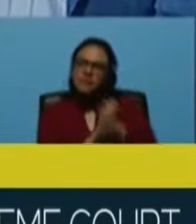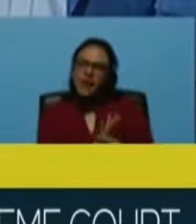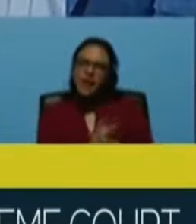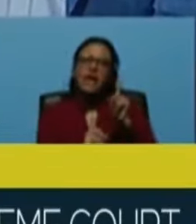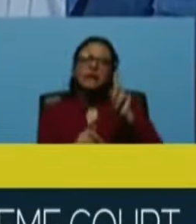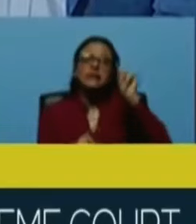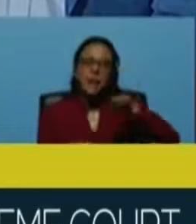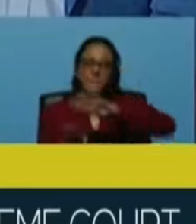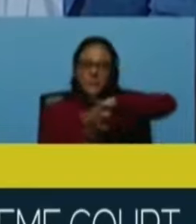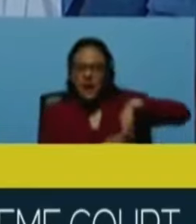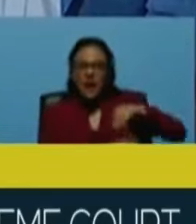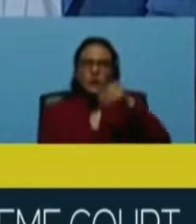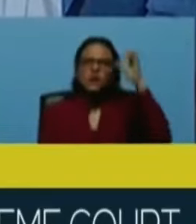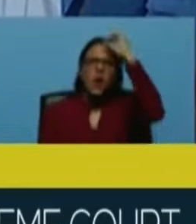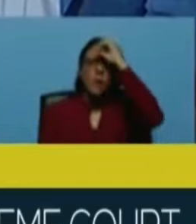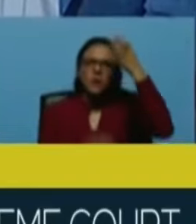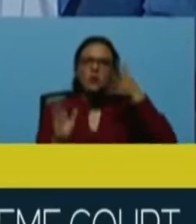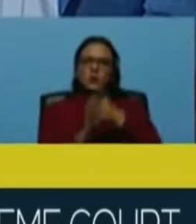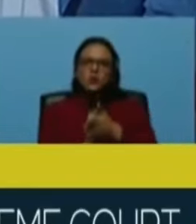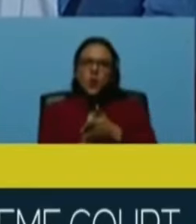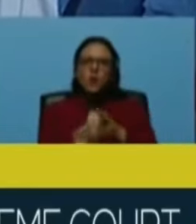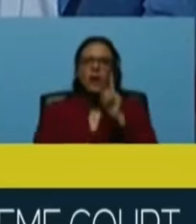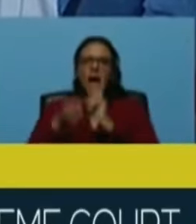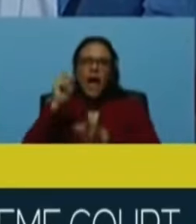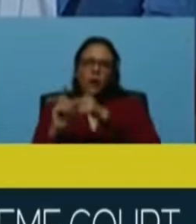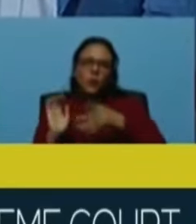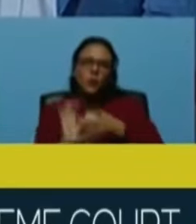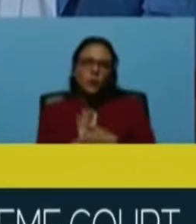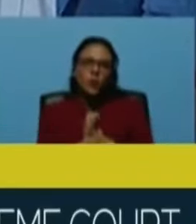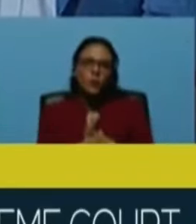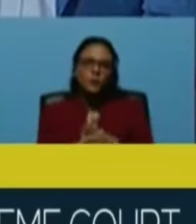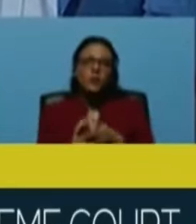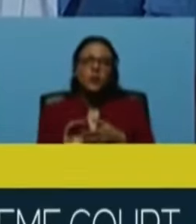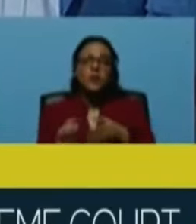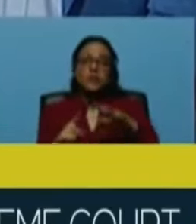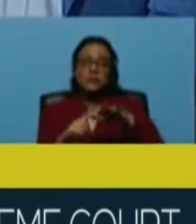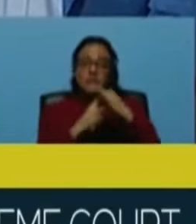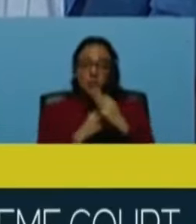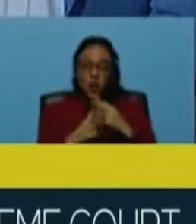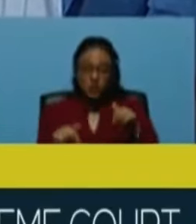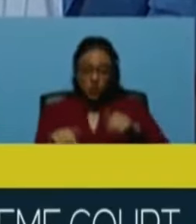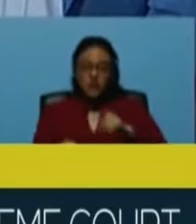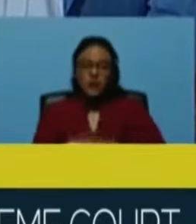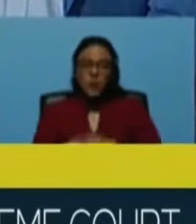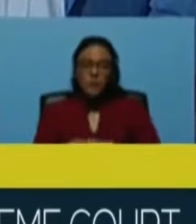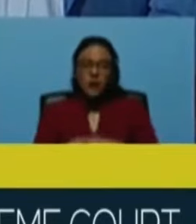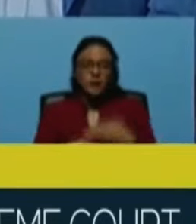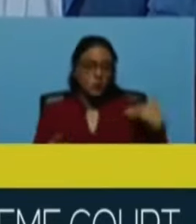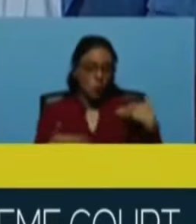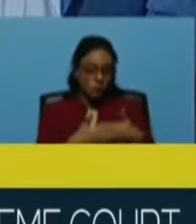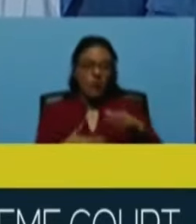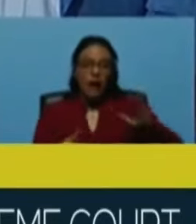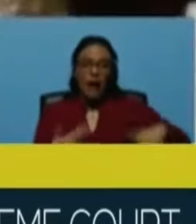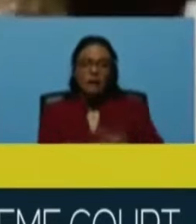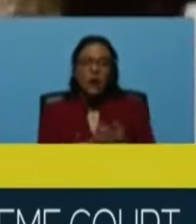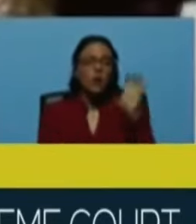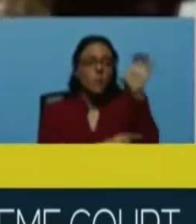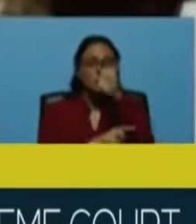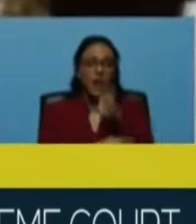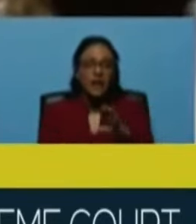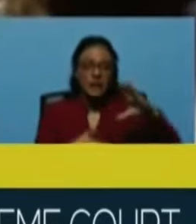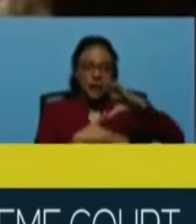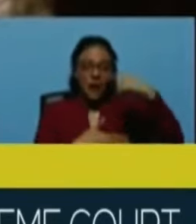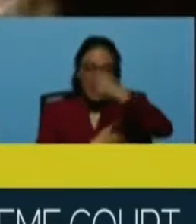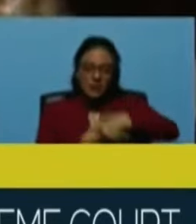Conocer su opinión sobre algunos posicionamientos actuales on current stances of some Latin American